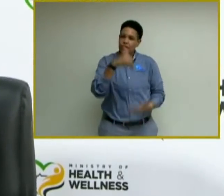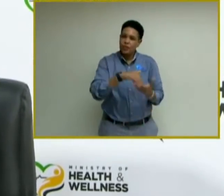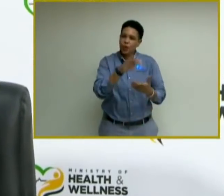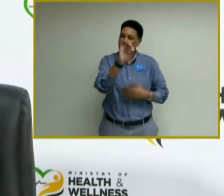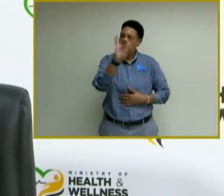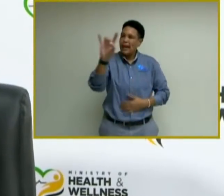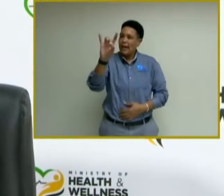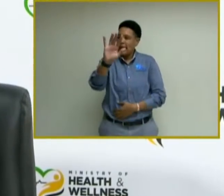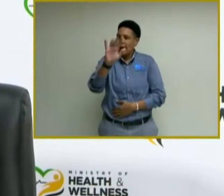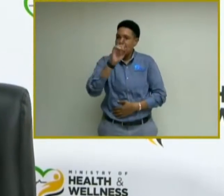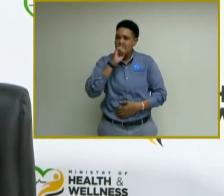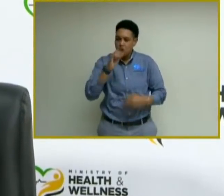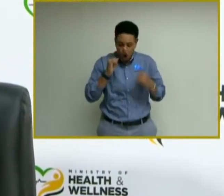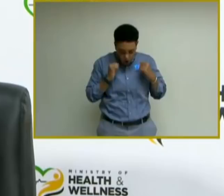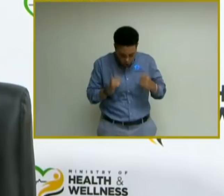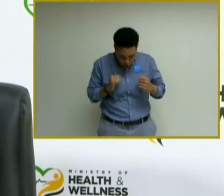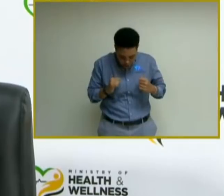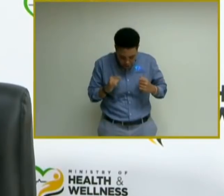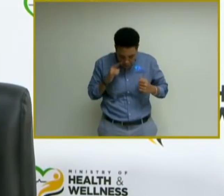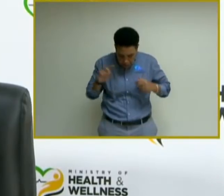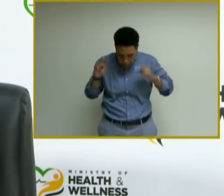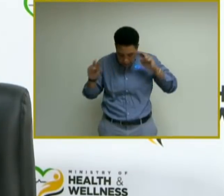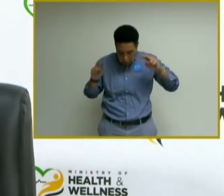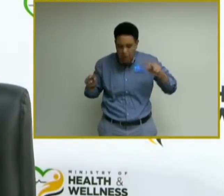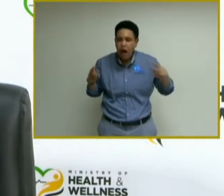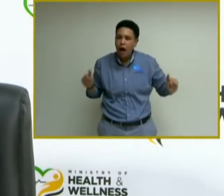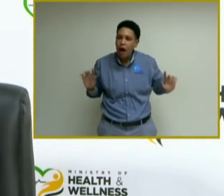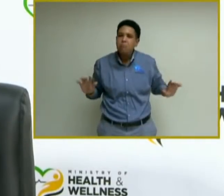10,088 confirmed cases,